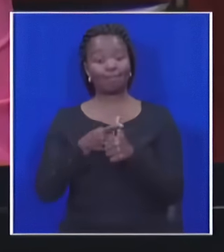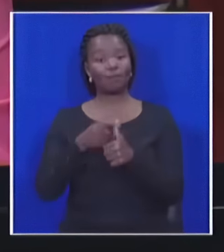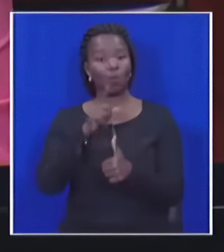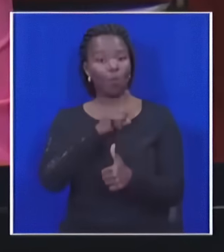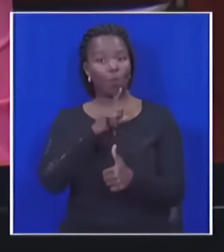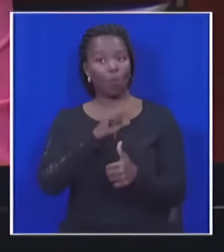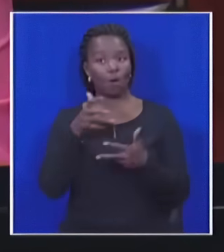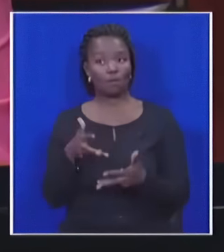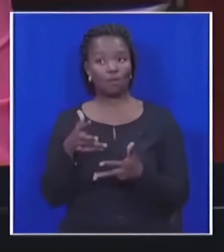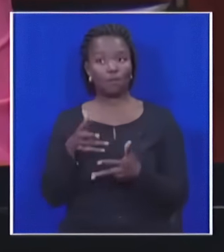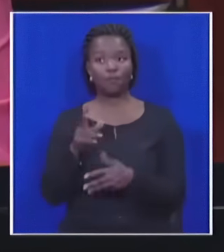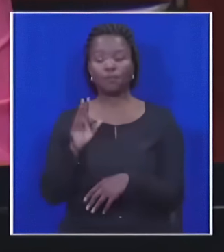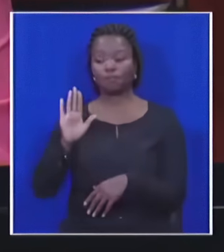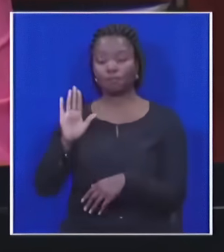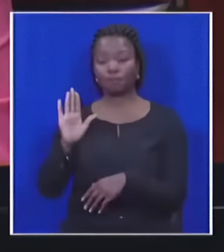because